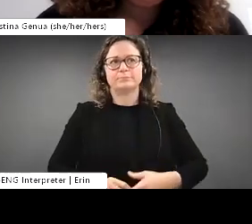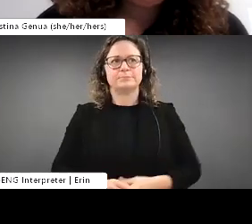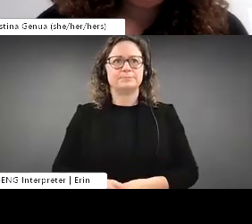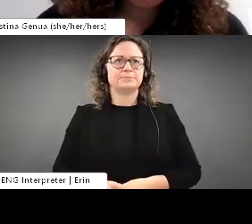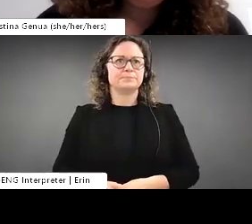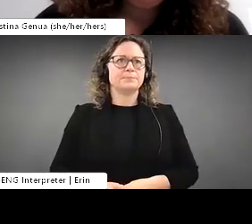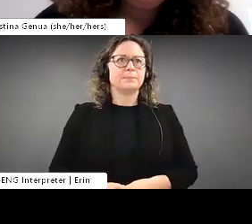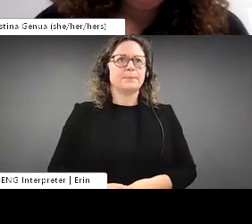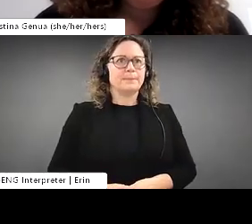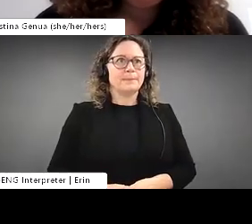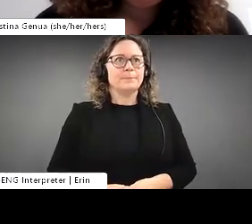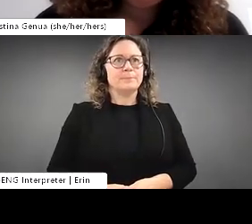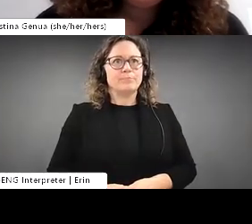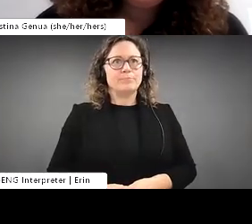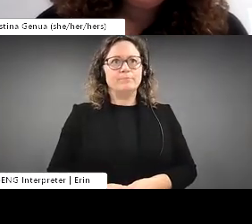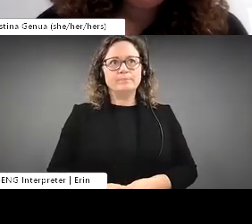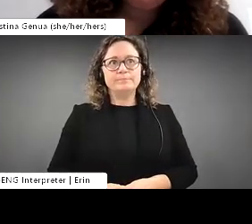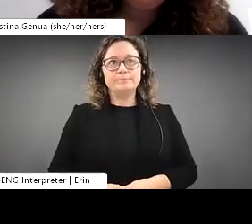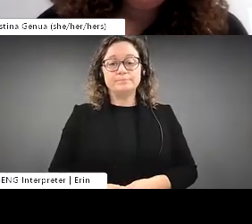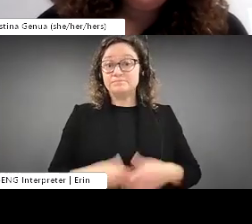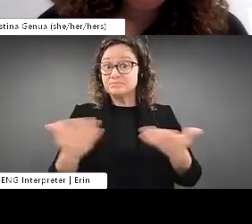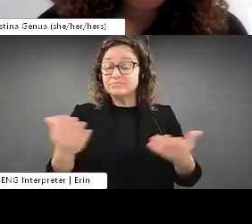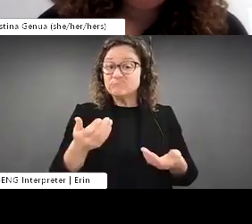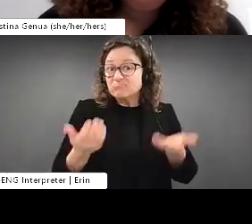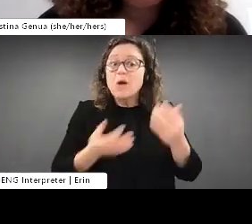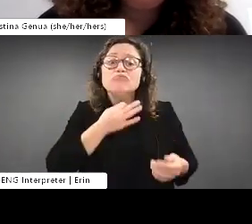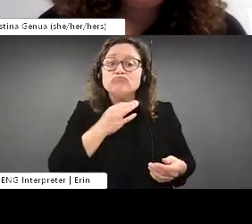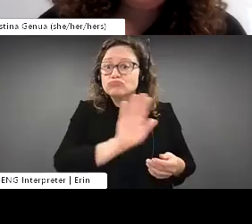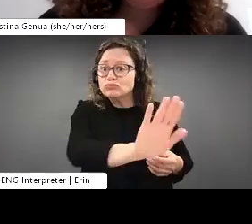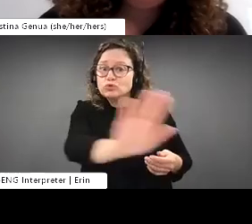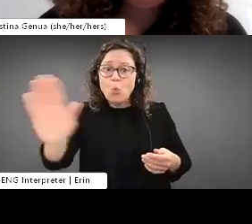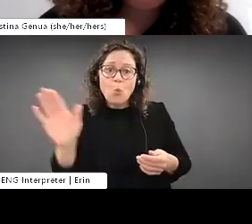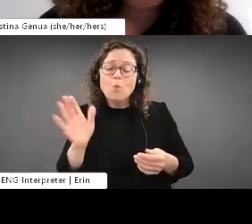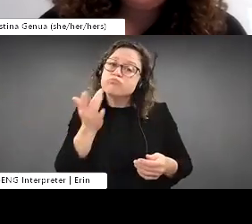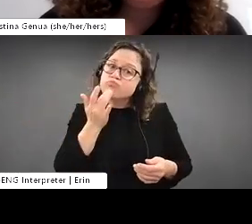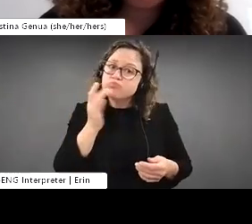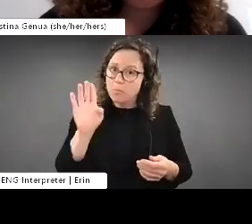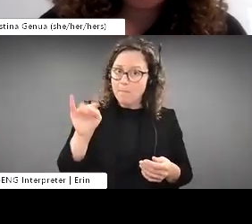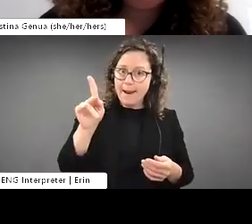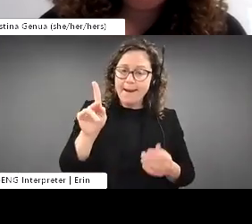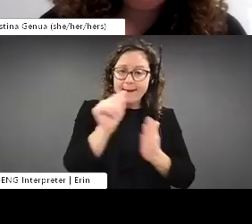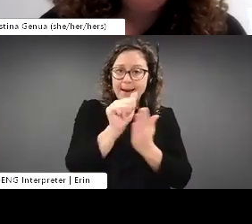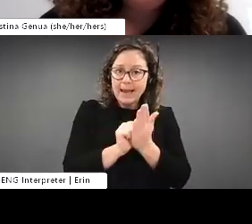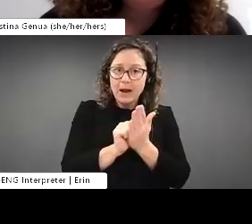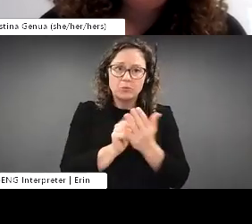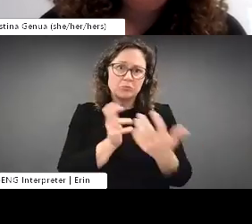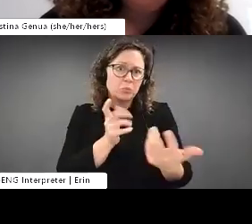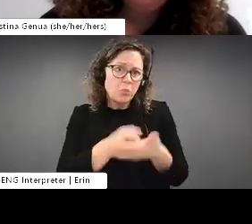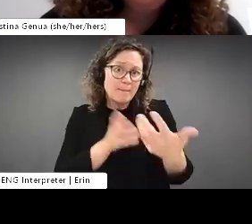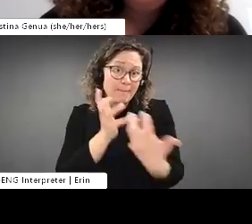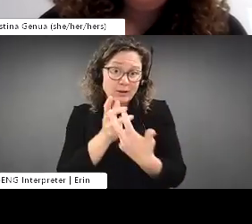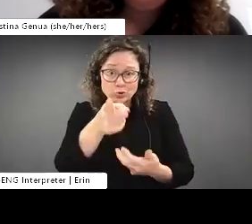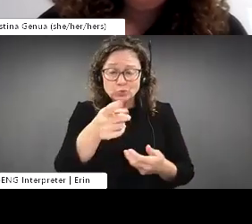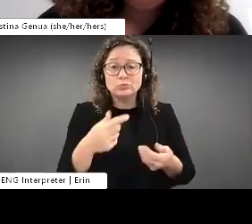Okay, so does anyone want to share what kind of bank account may be best for them and